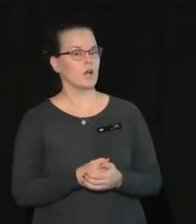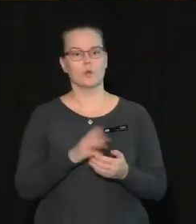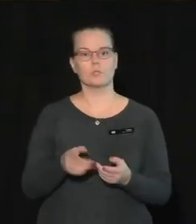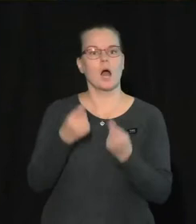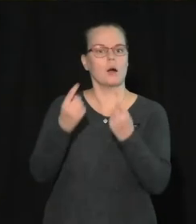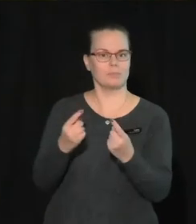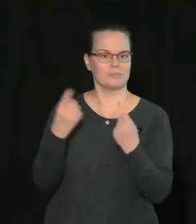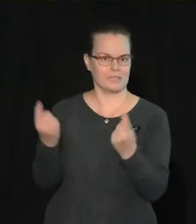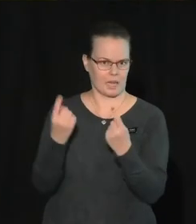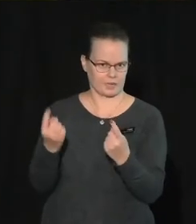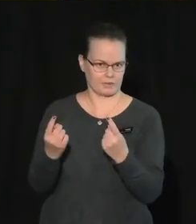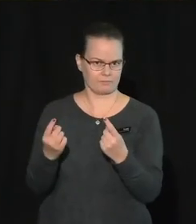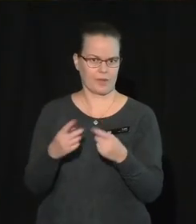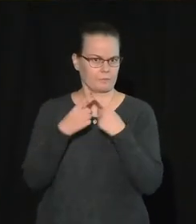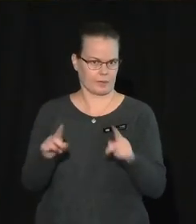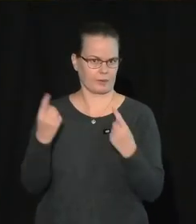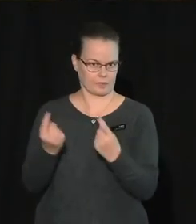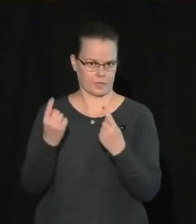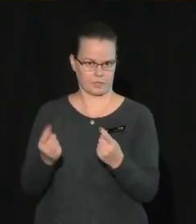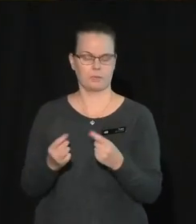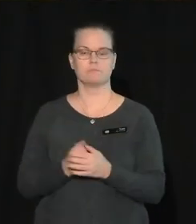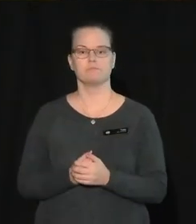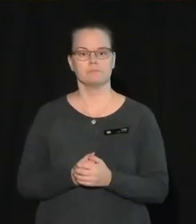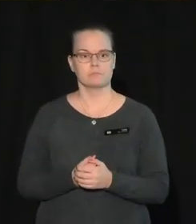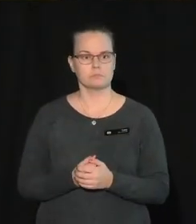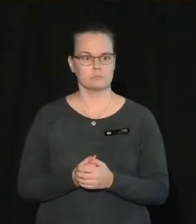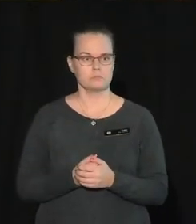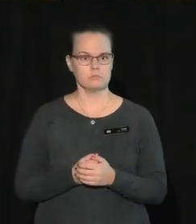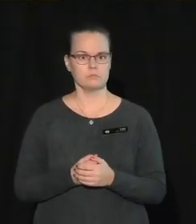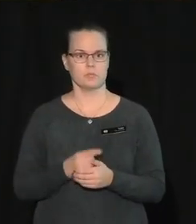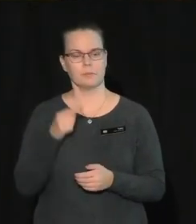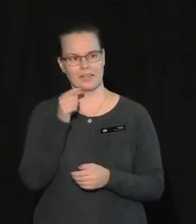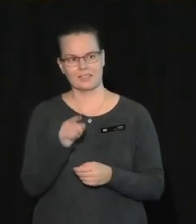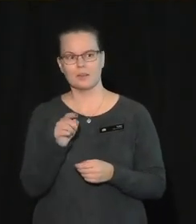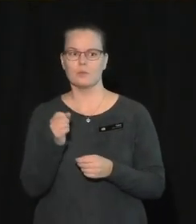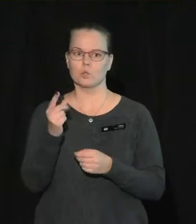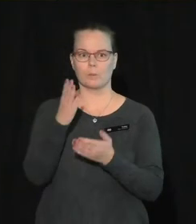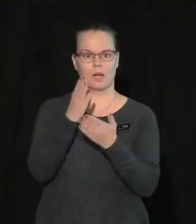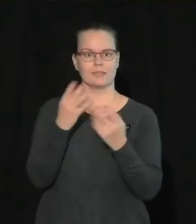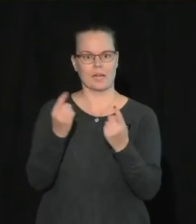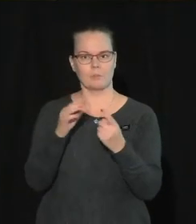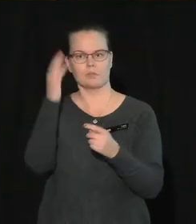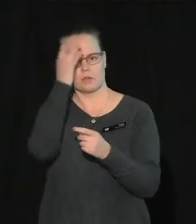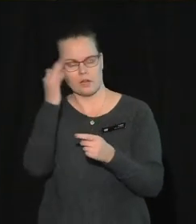exceptions, some mitigating, some measures that are considered to be